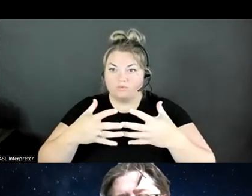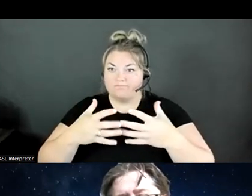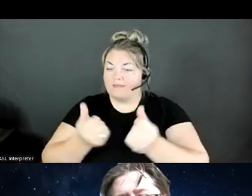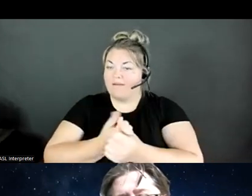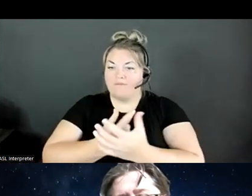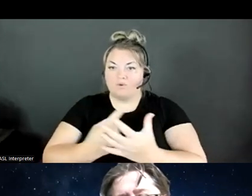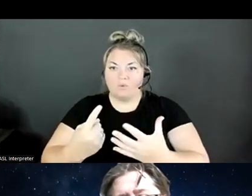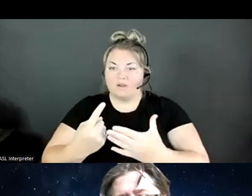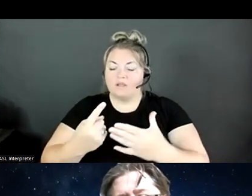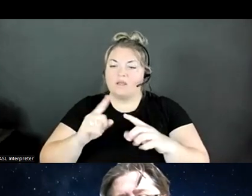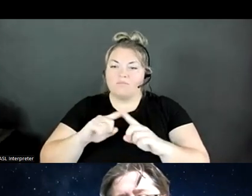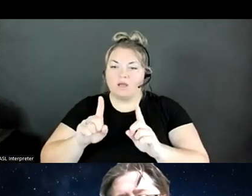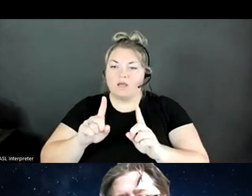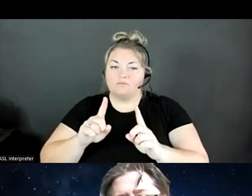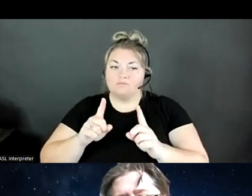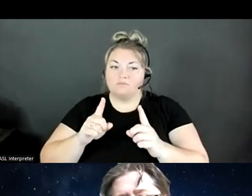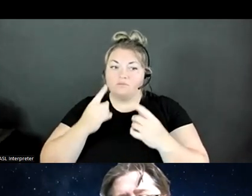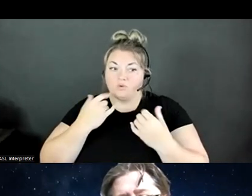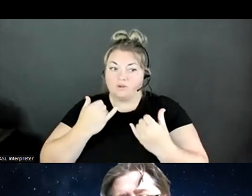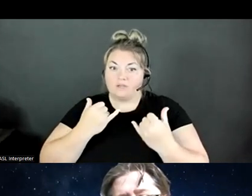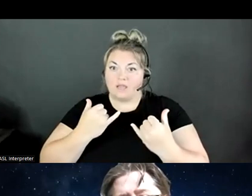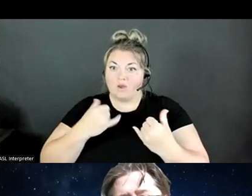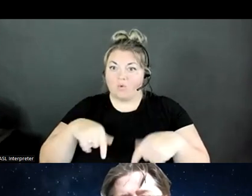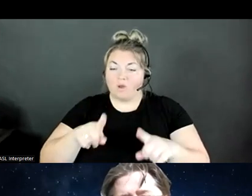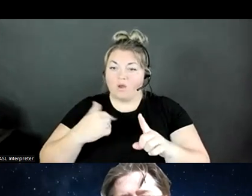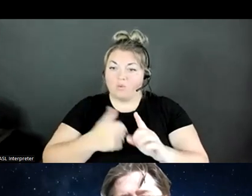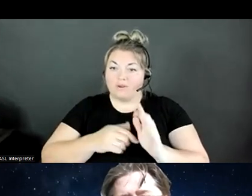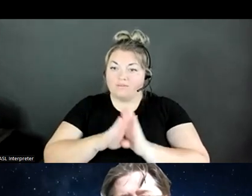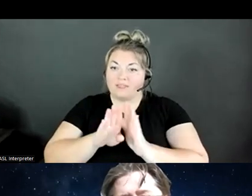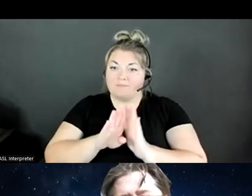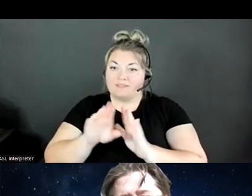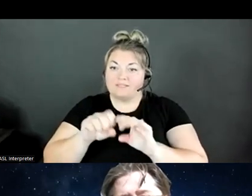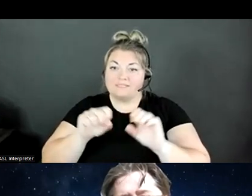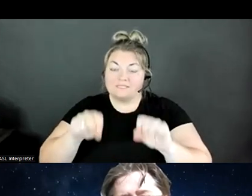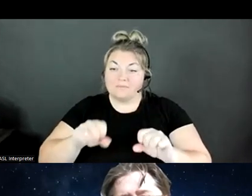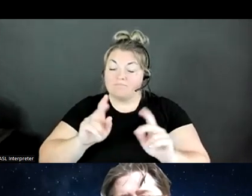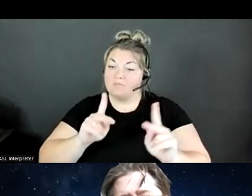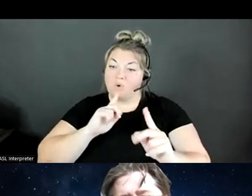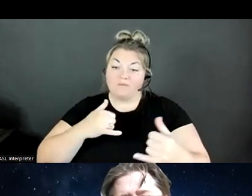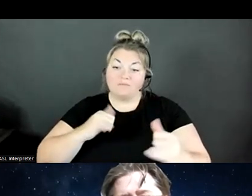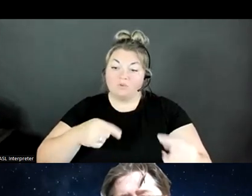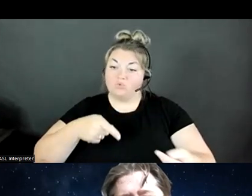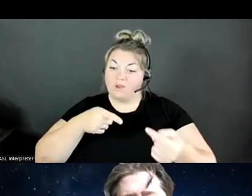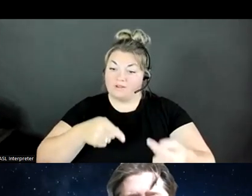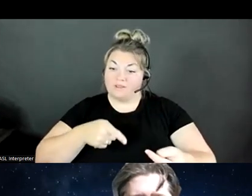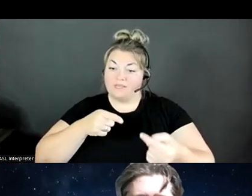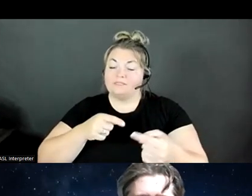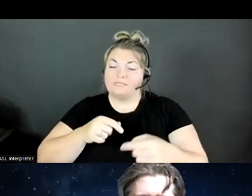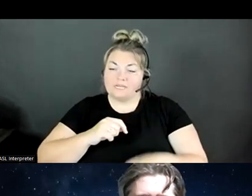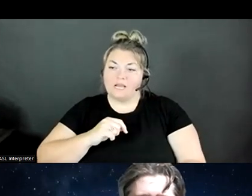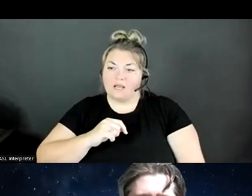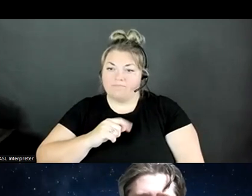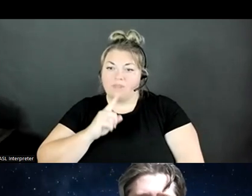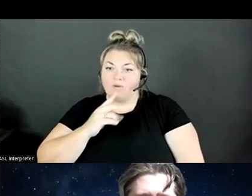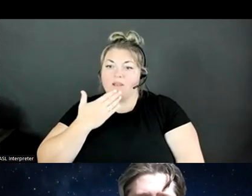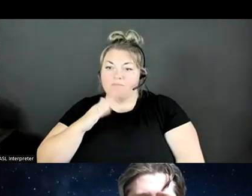groups. But, in the meantime, while we're developing the system, people are struggling. People are in a